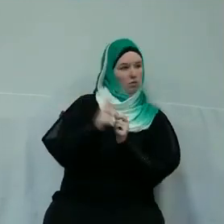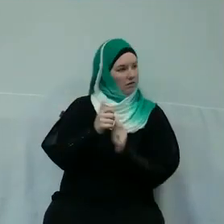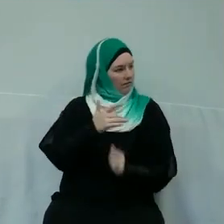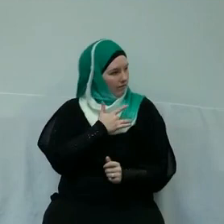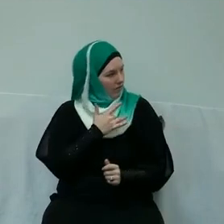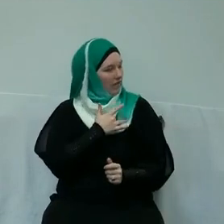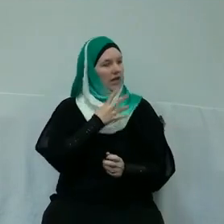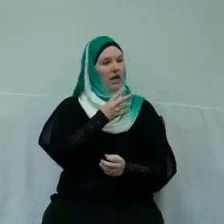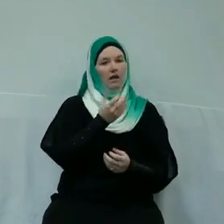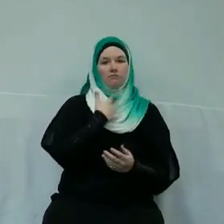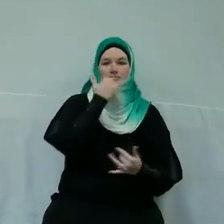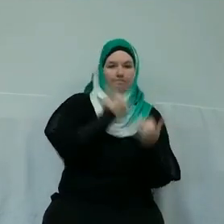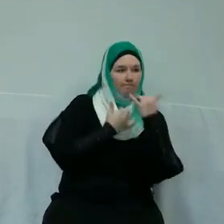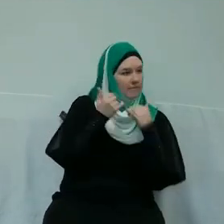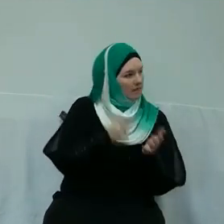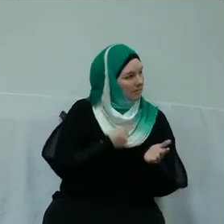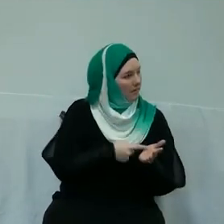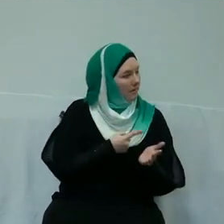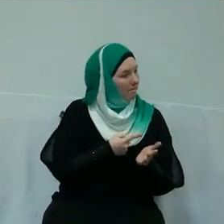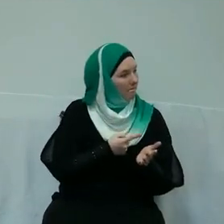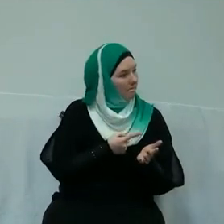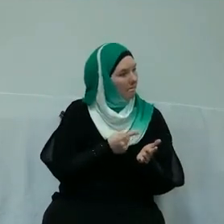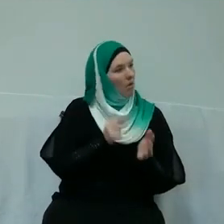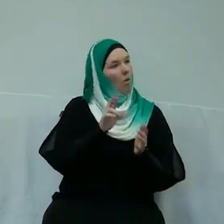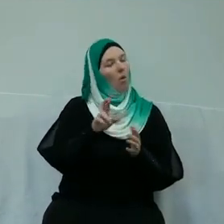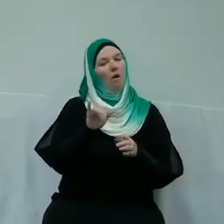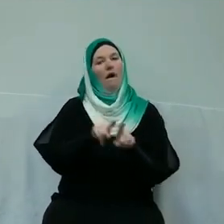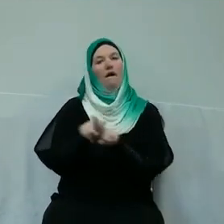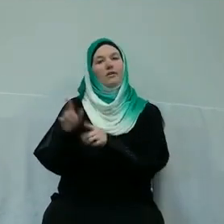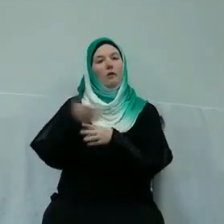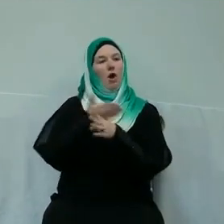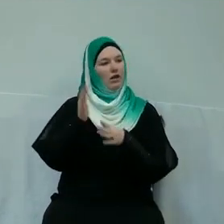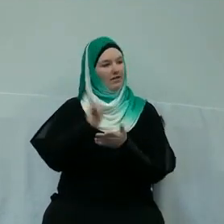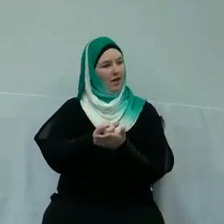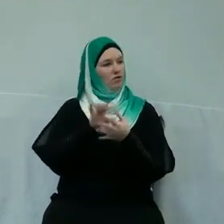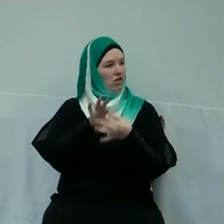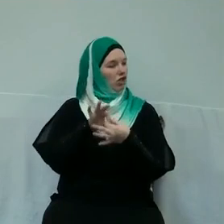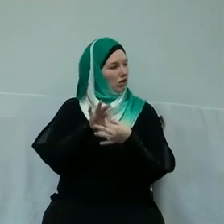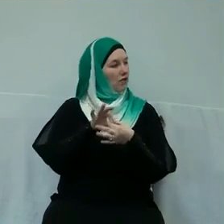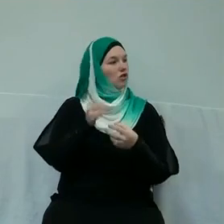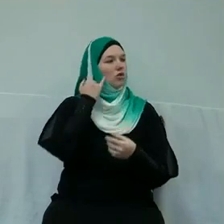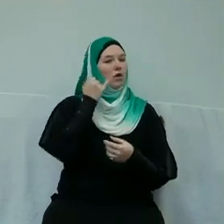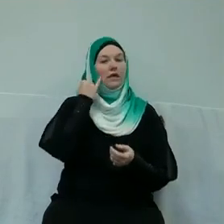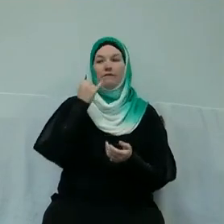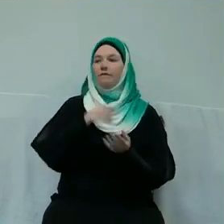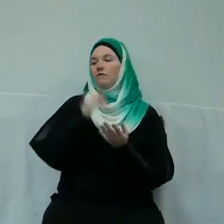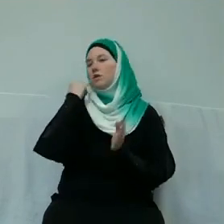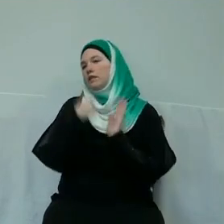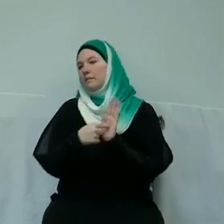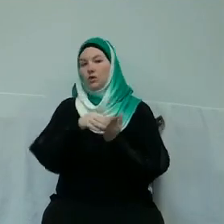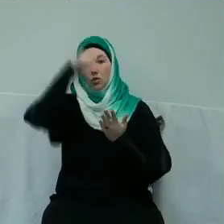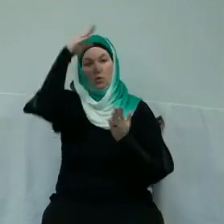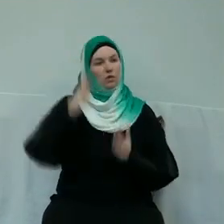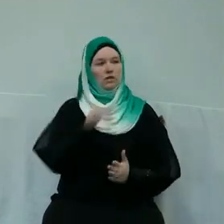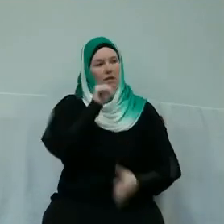and shortcomings, and also as a partner in this relationship. So if a student doesn't